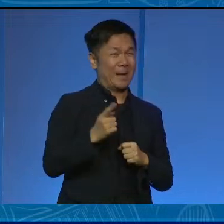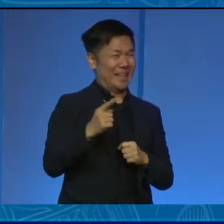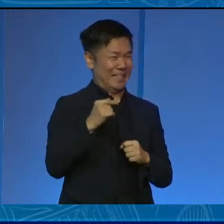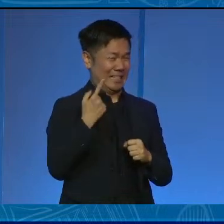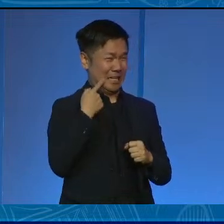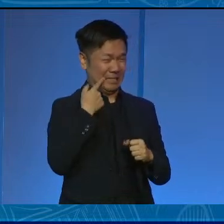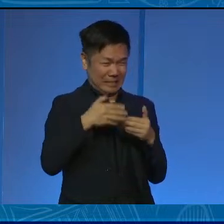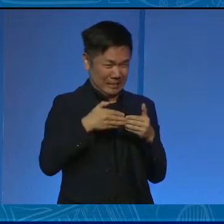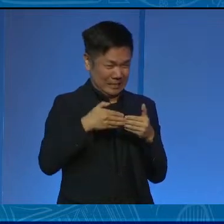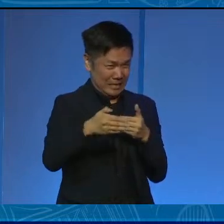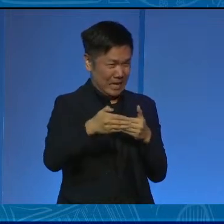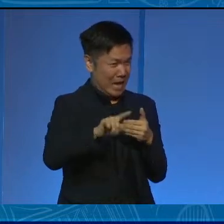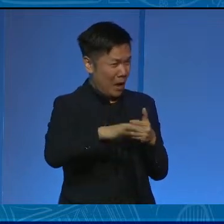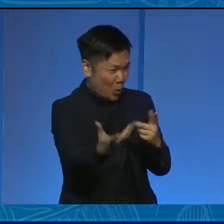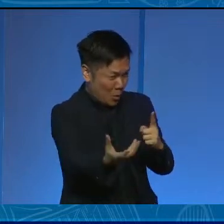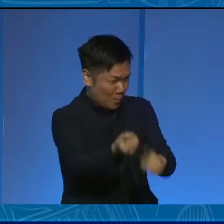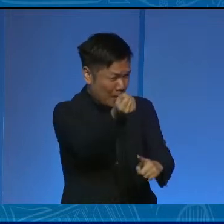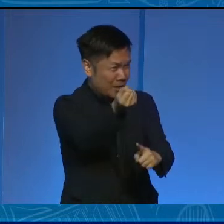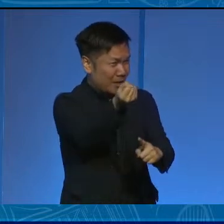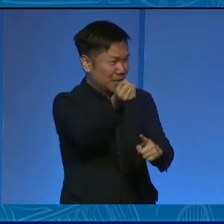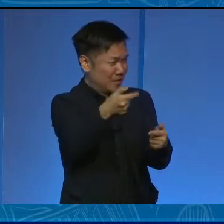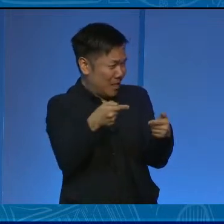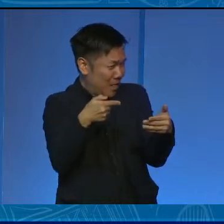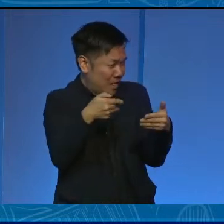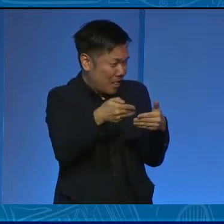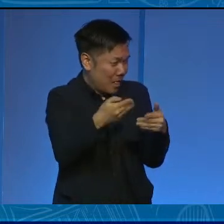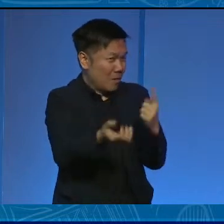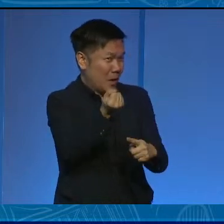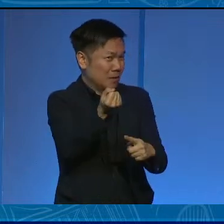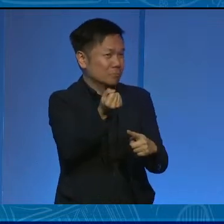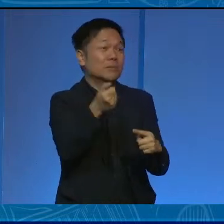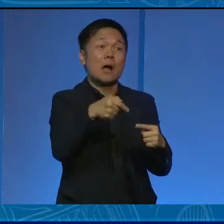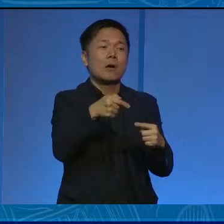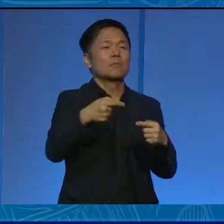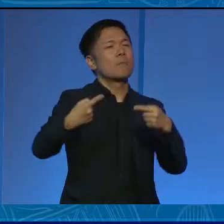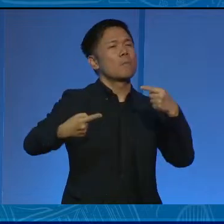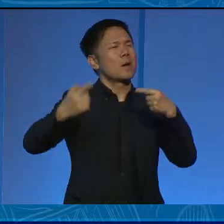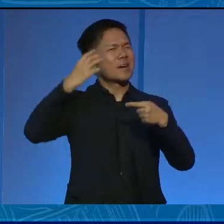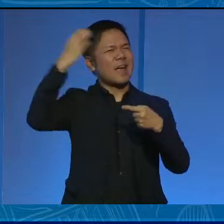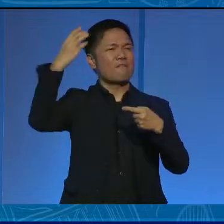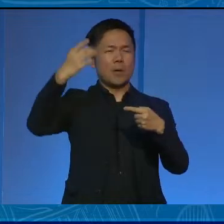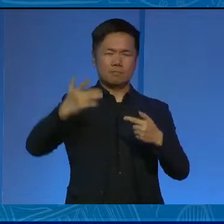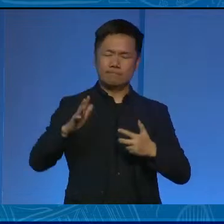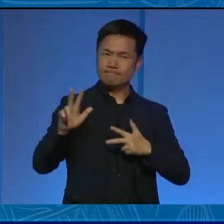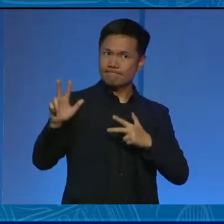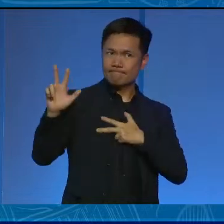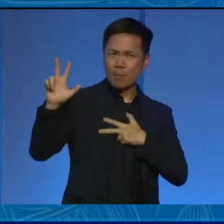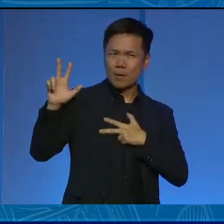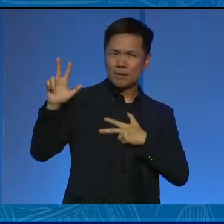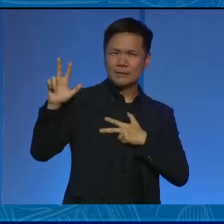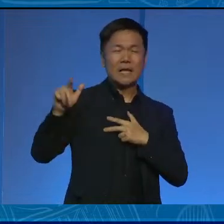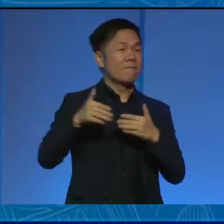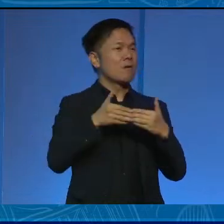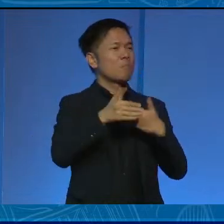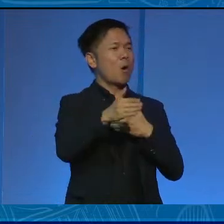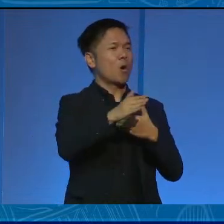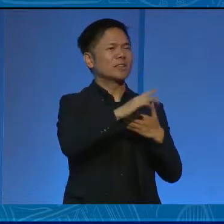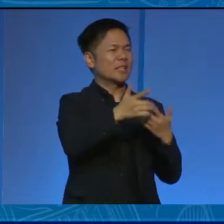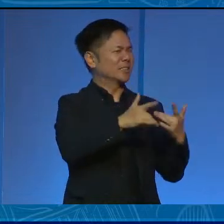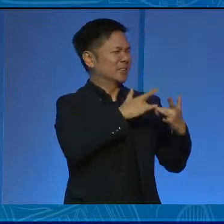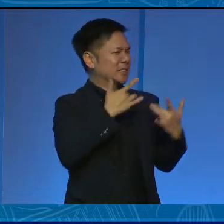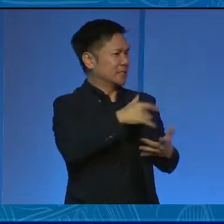of coverage everywhere requires political will, coordinated action, sustained support from